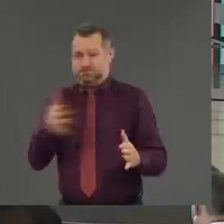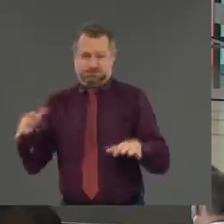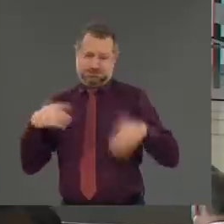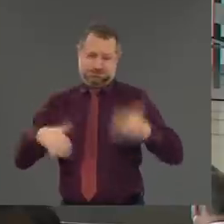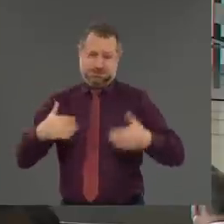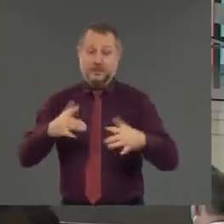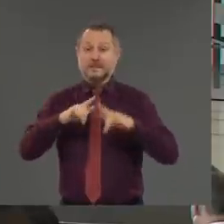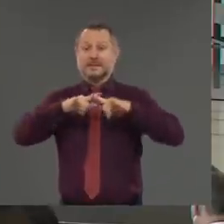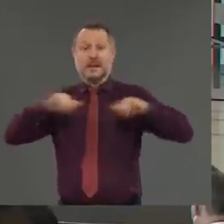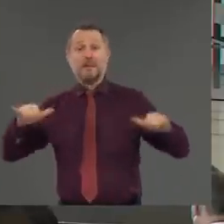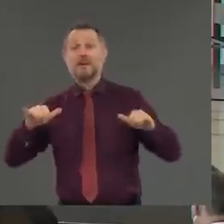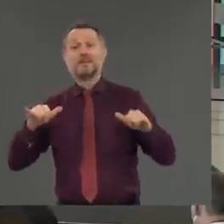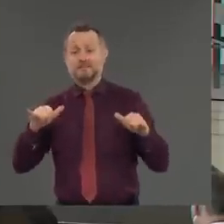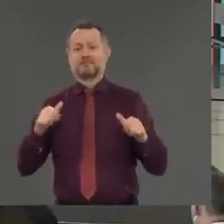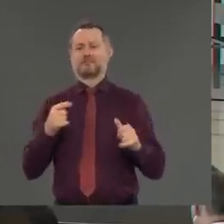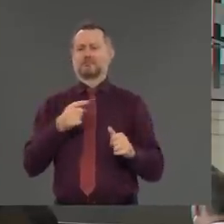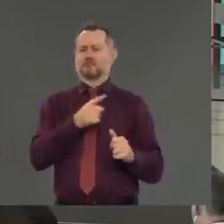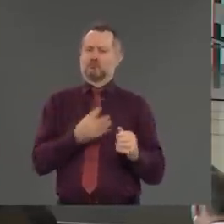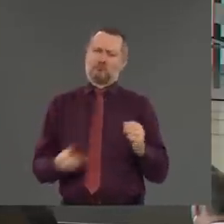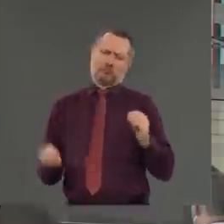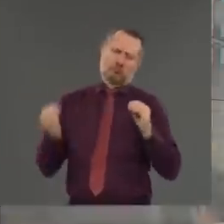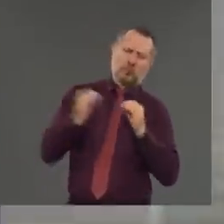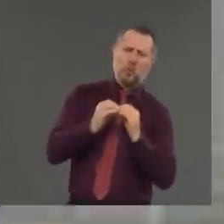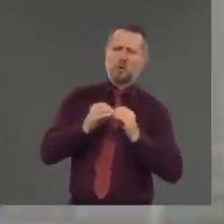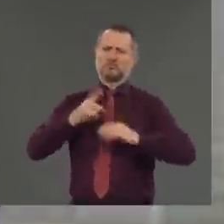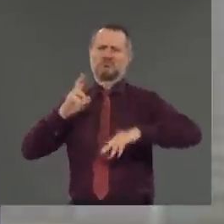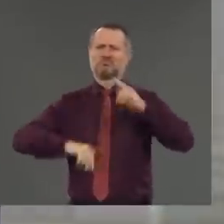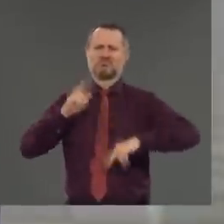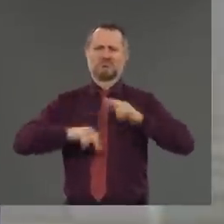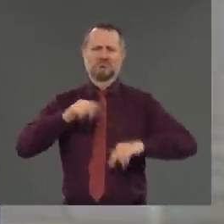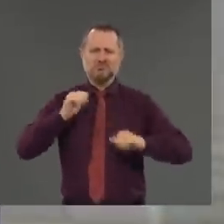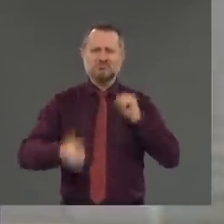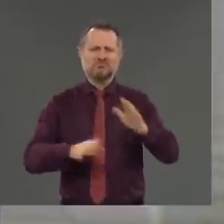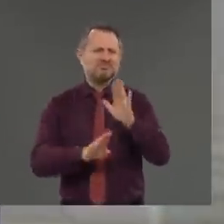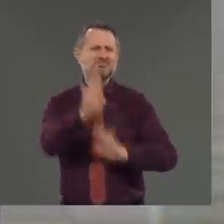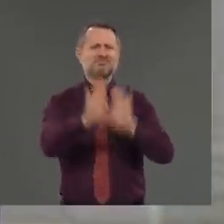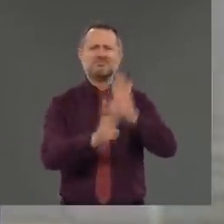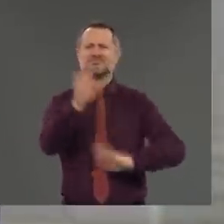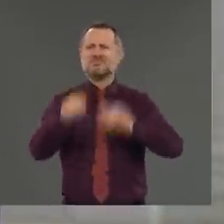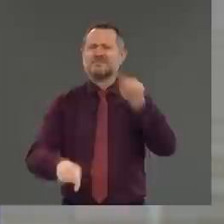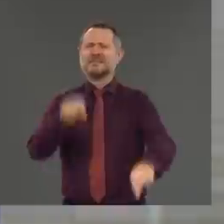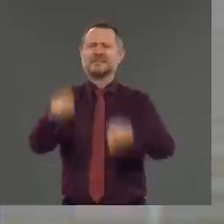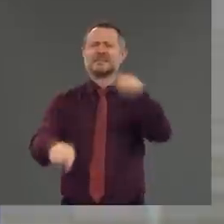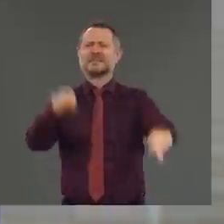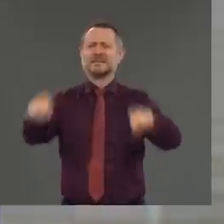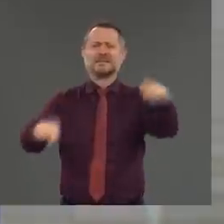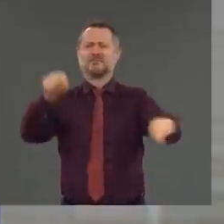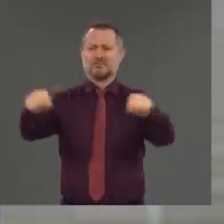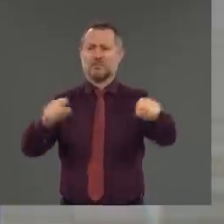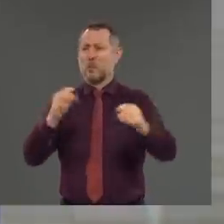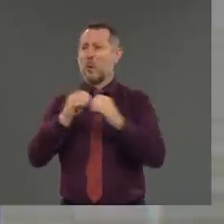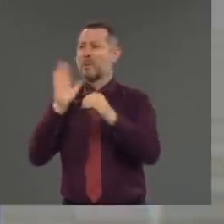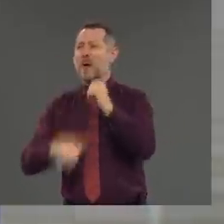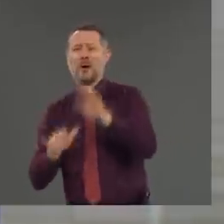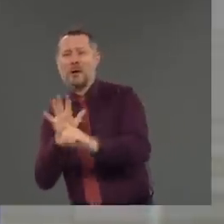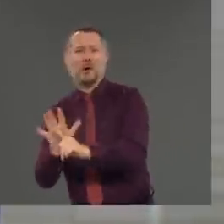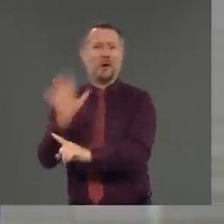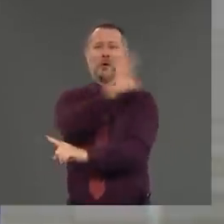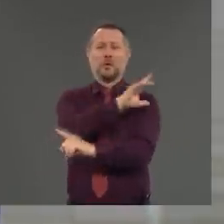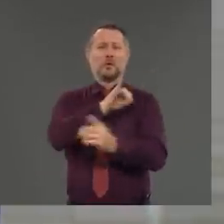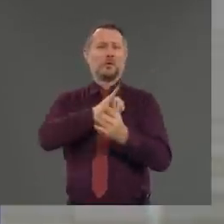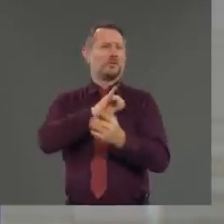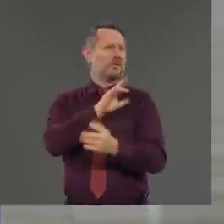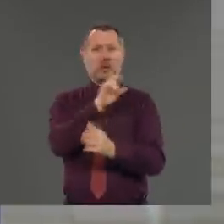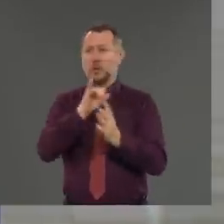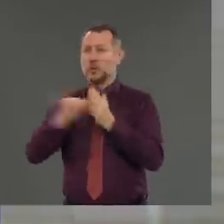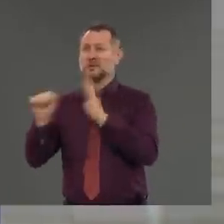more construction and development than anyone in the state of New York has done in over